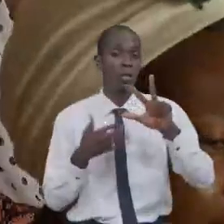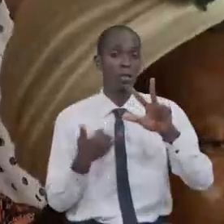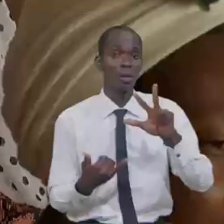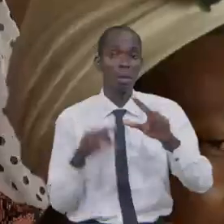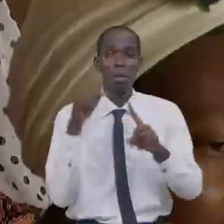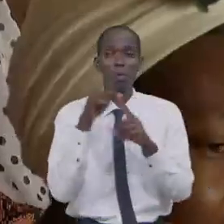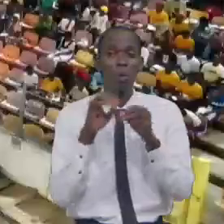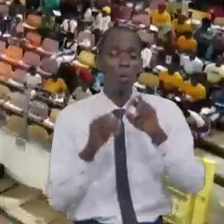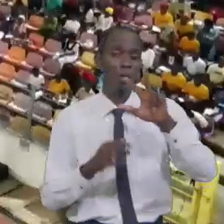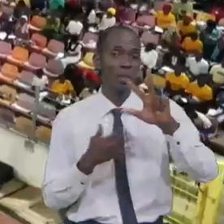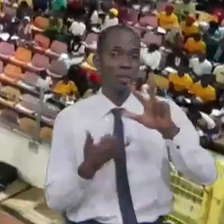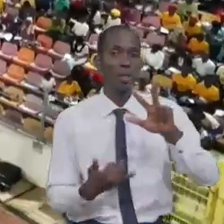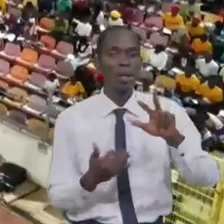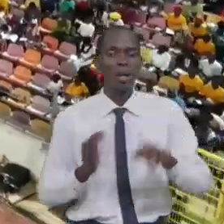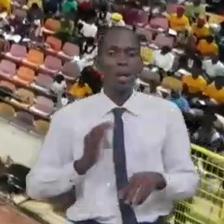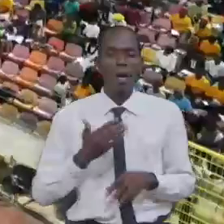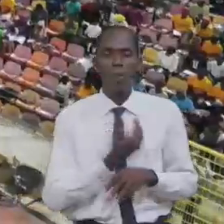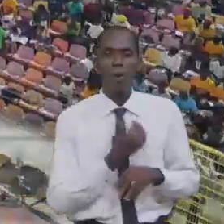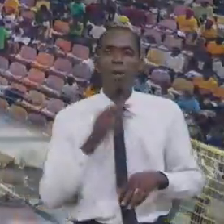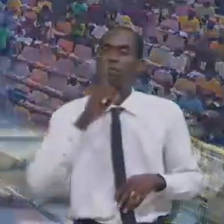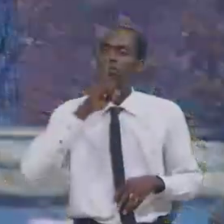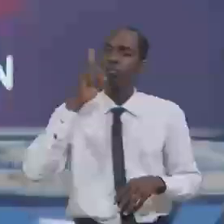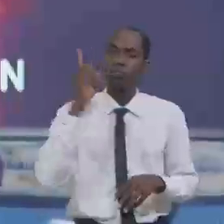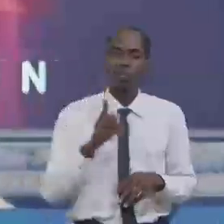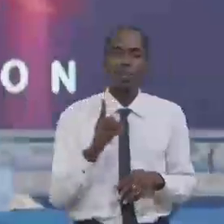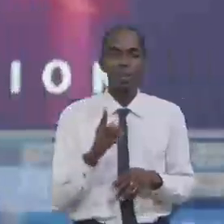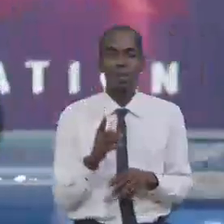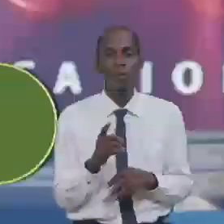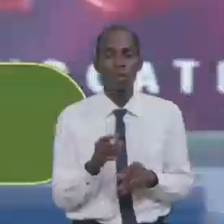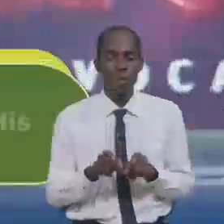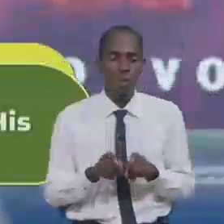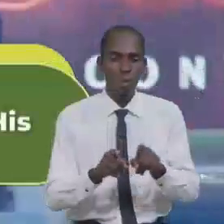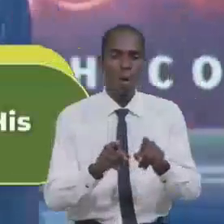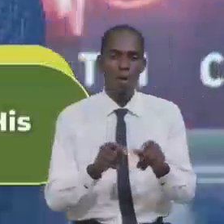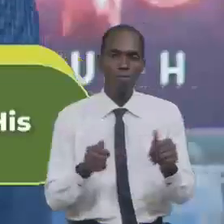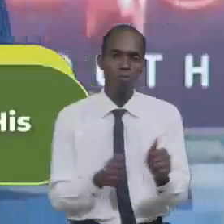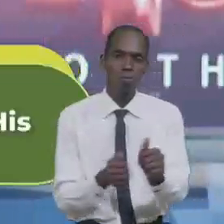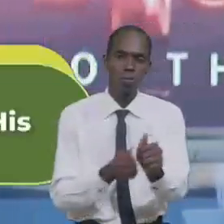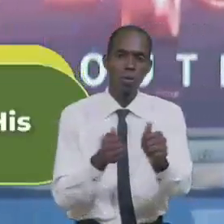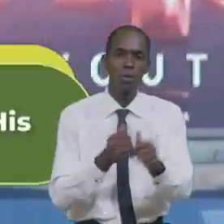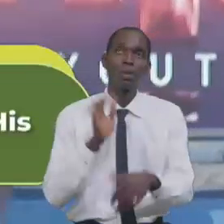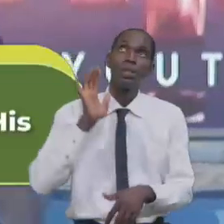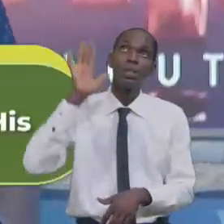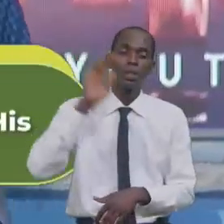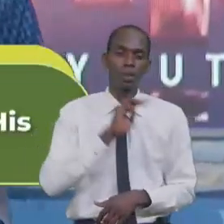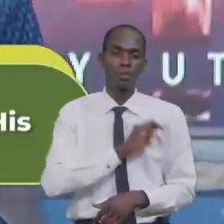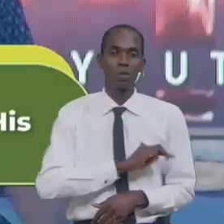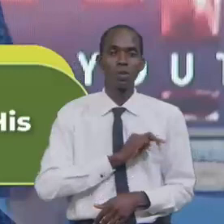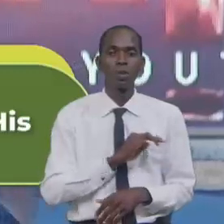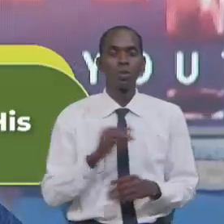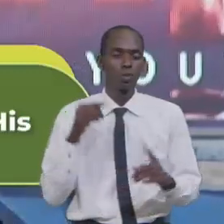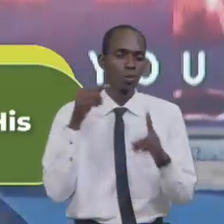number three, our reassurance while pursuing his mission towards